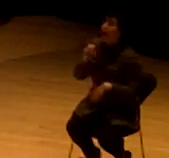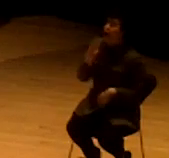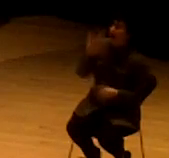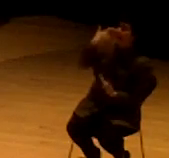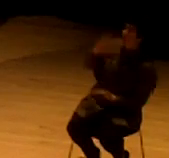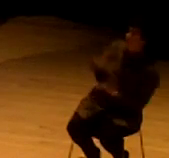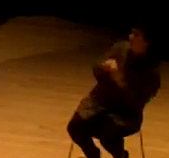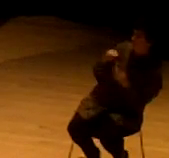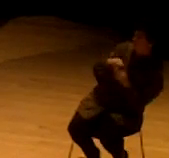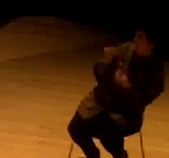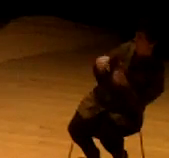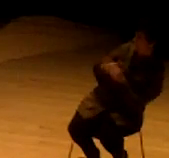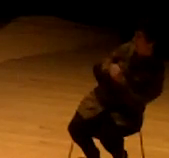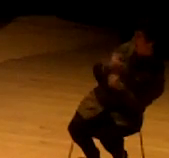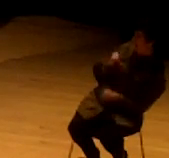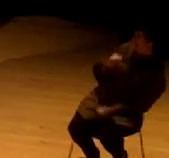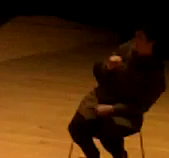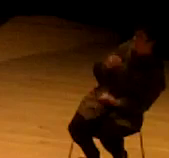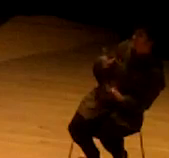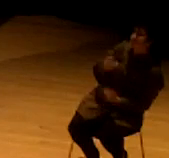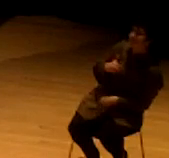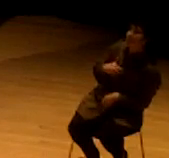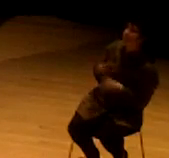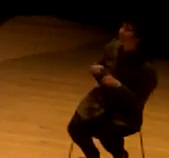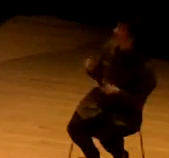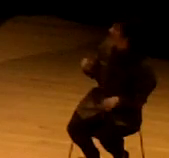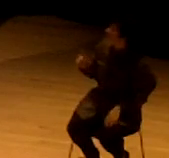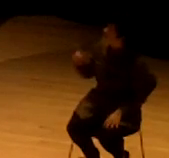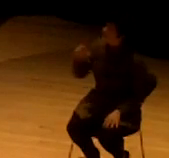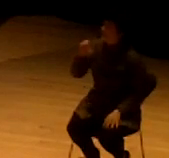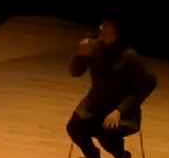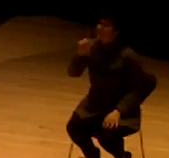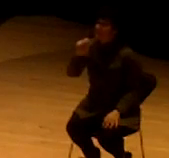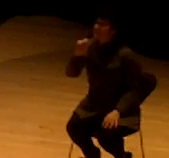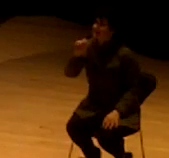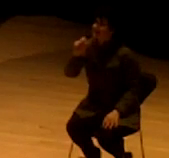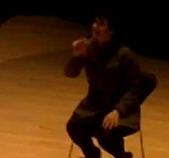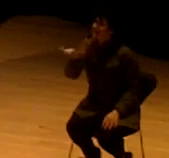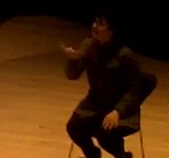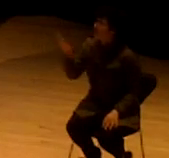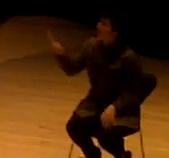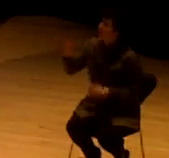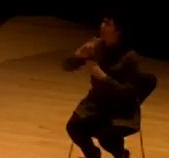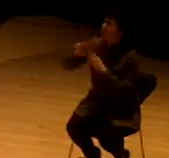Daisy, when did you come into the project? When did I come into the project? So